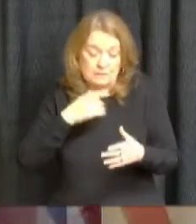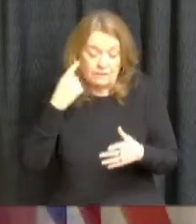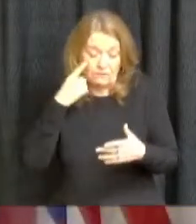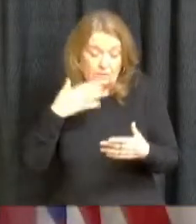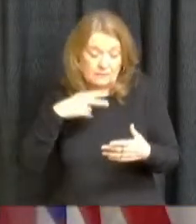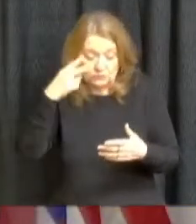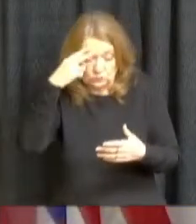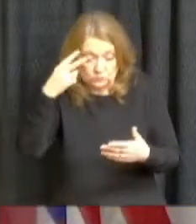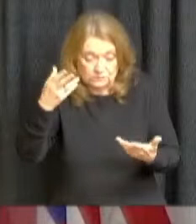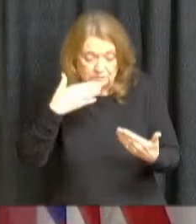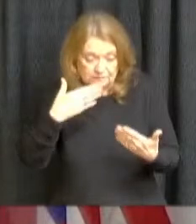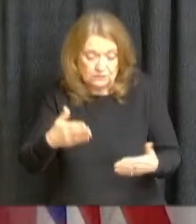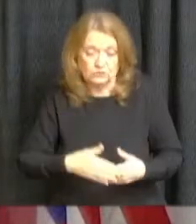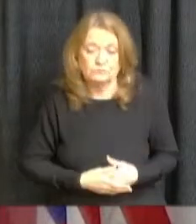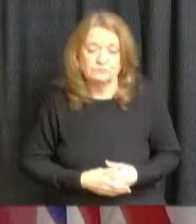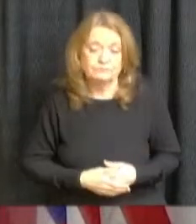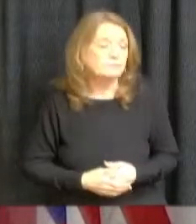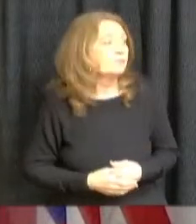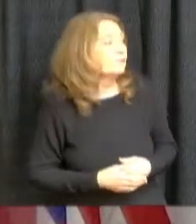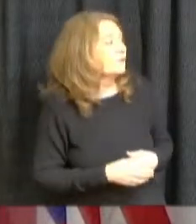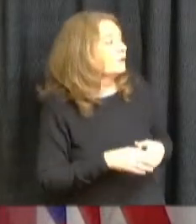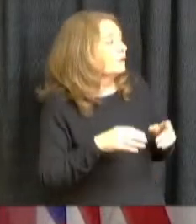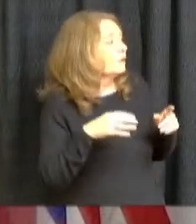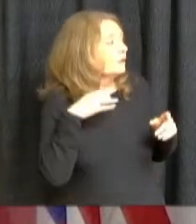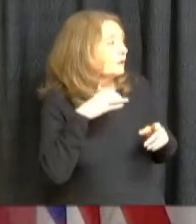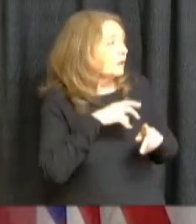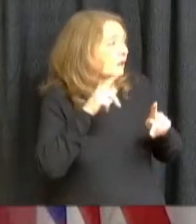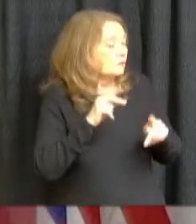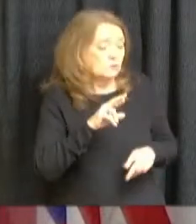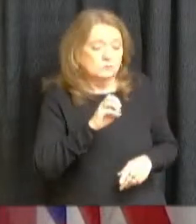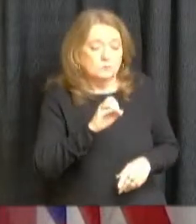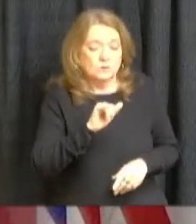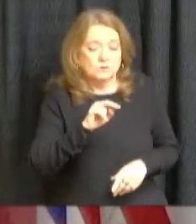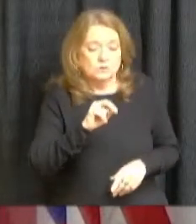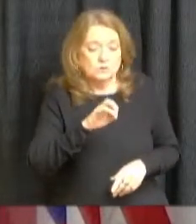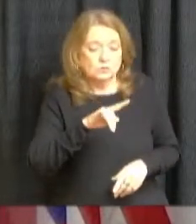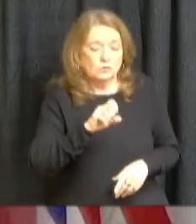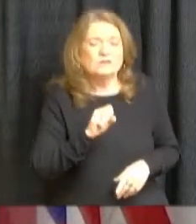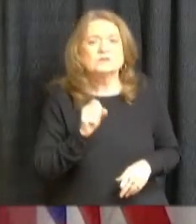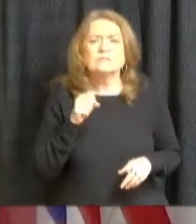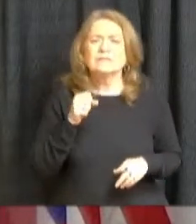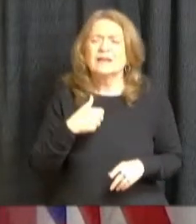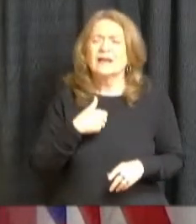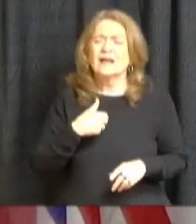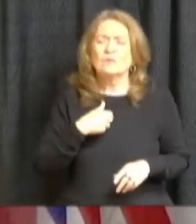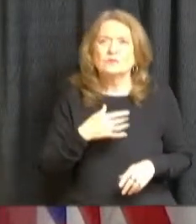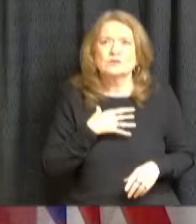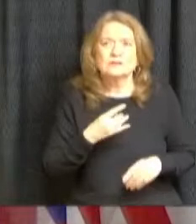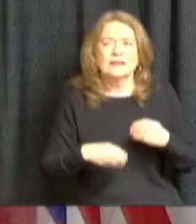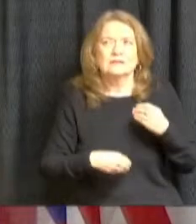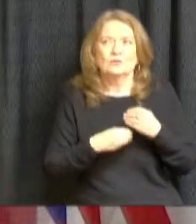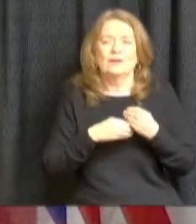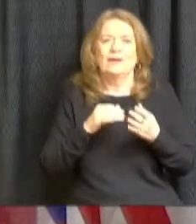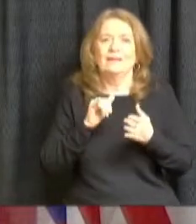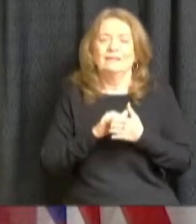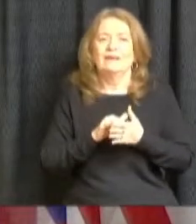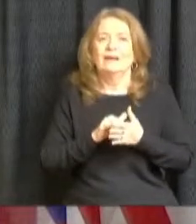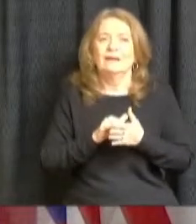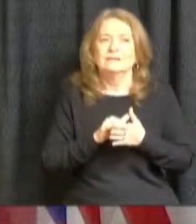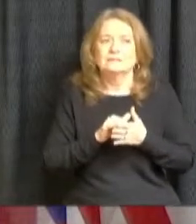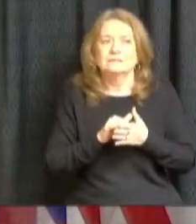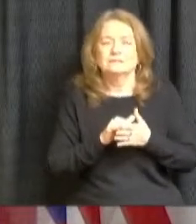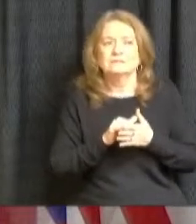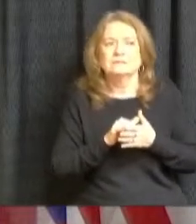you. Councilperson Reynolds on the motion to consider. Yeah, I would just like to add that at times